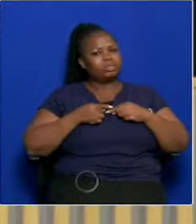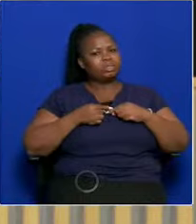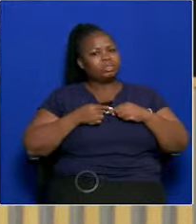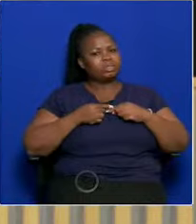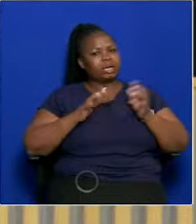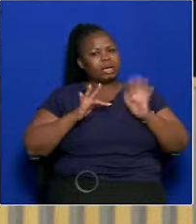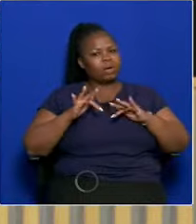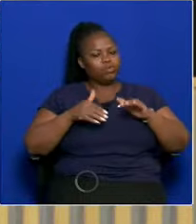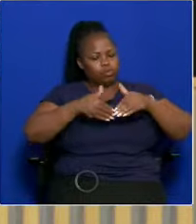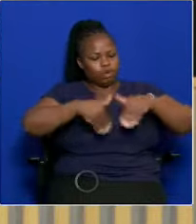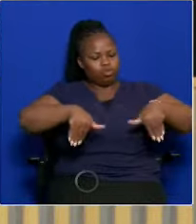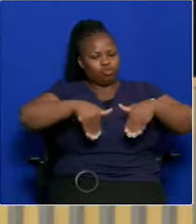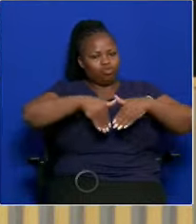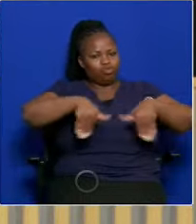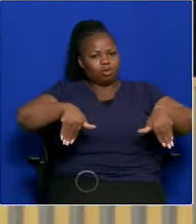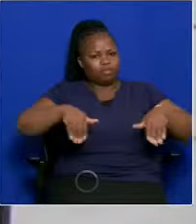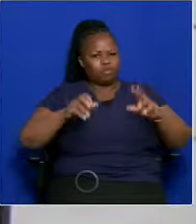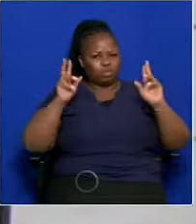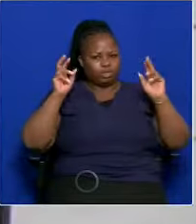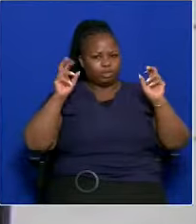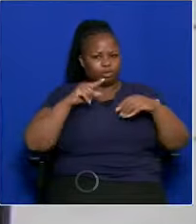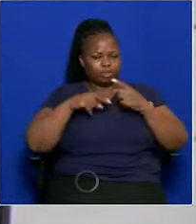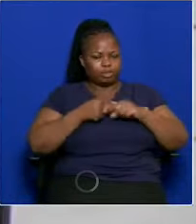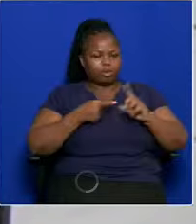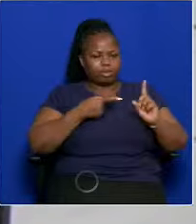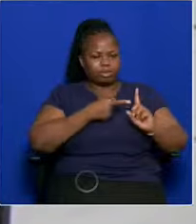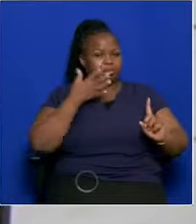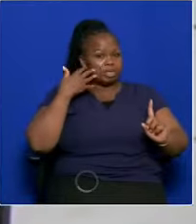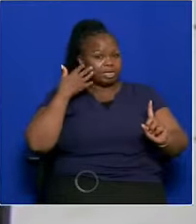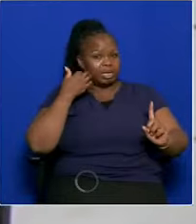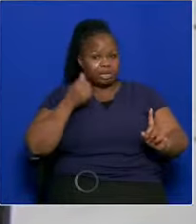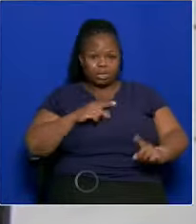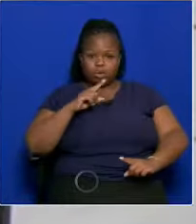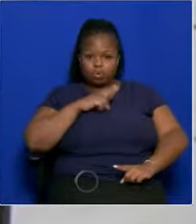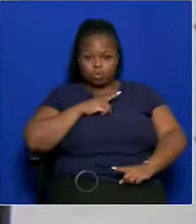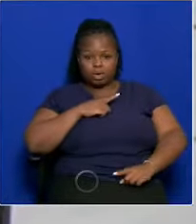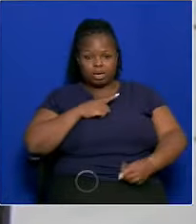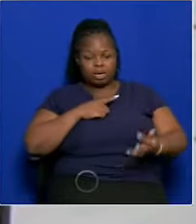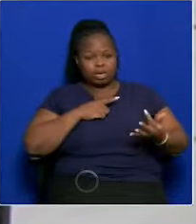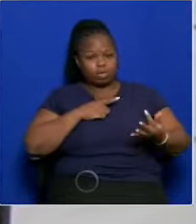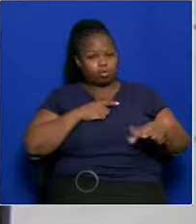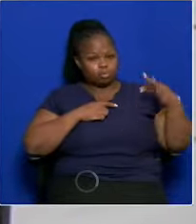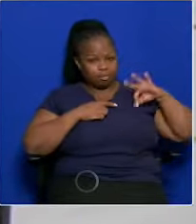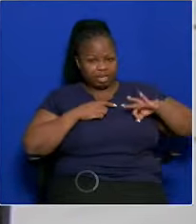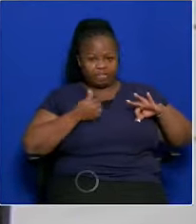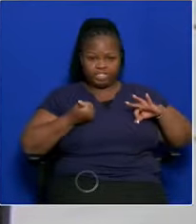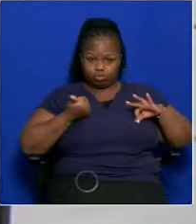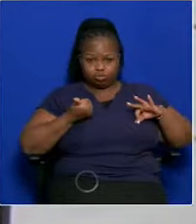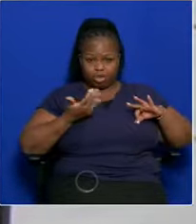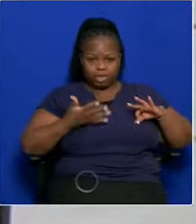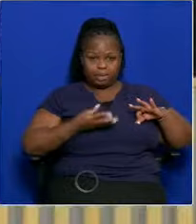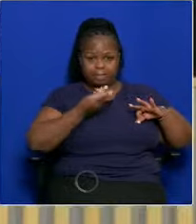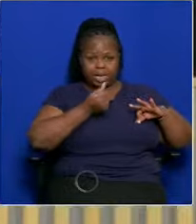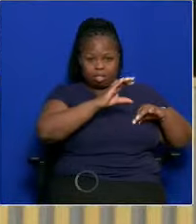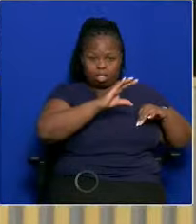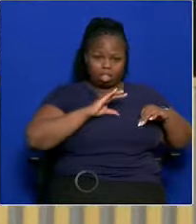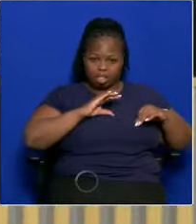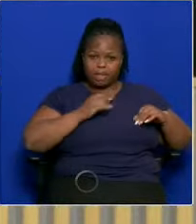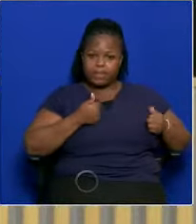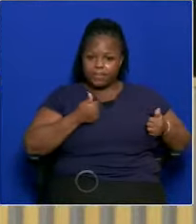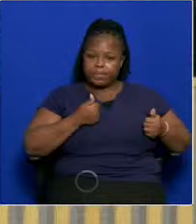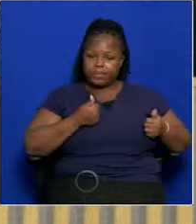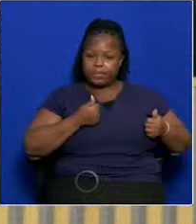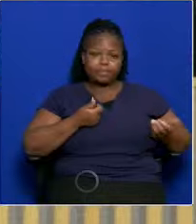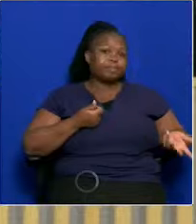to matters dealing with Mr. Matlala? I mean, you've been a beneficiary financially from him. Even if you